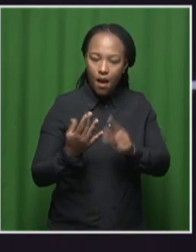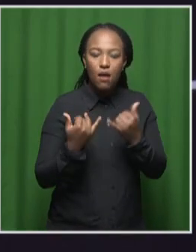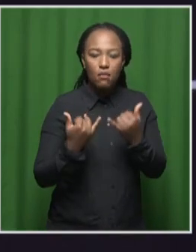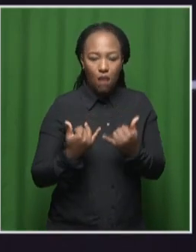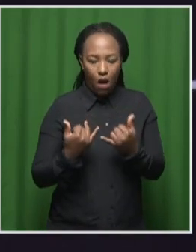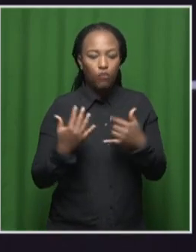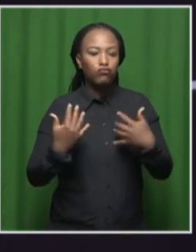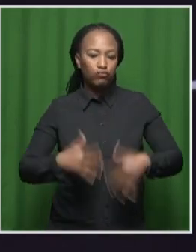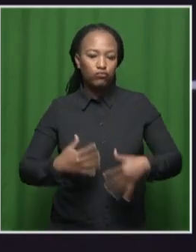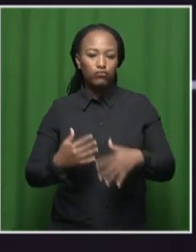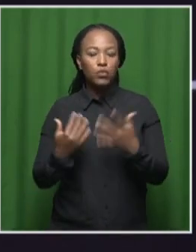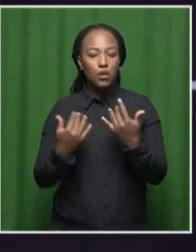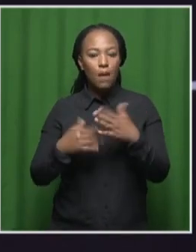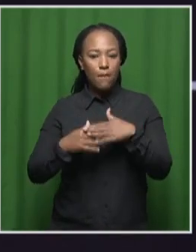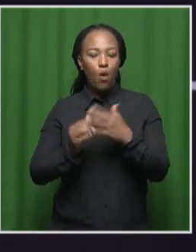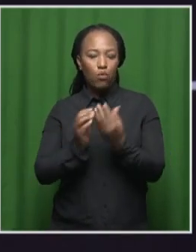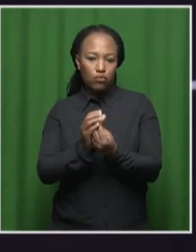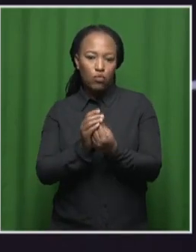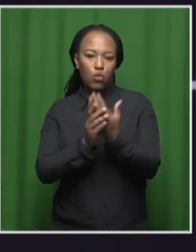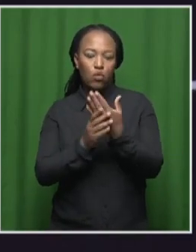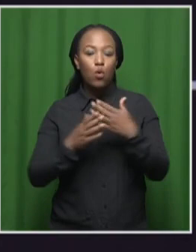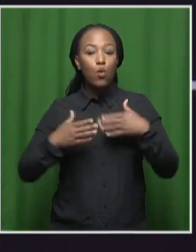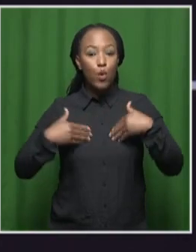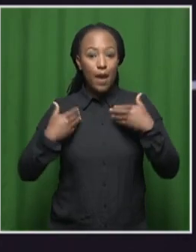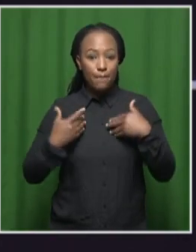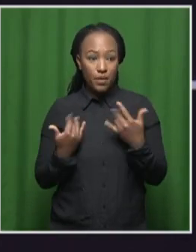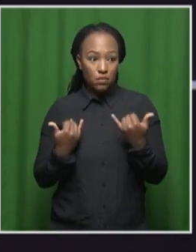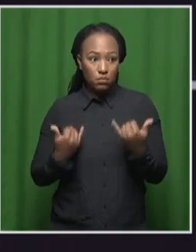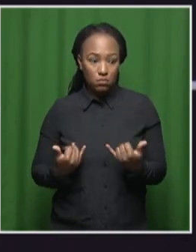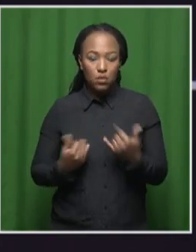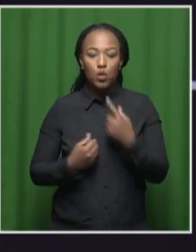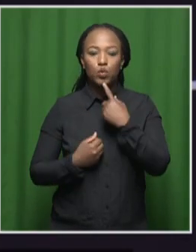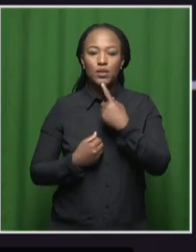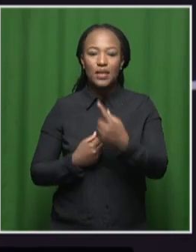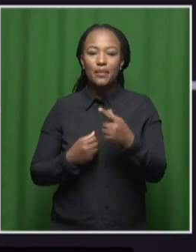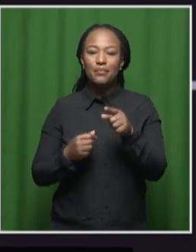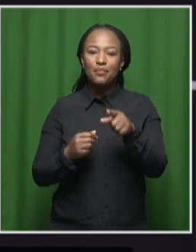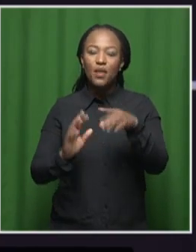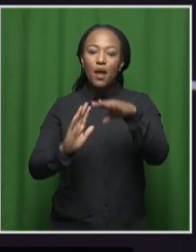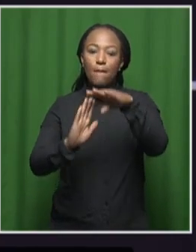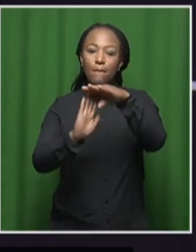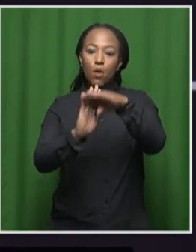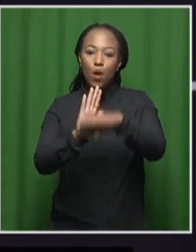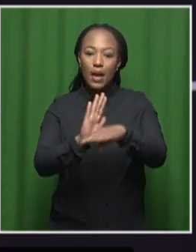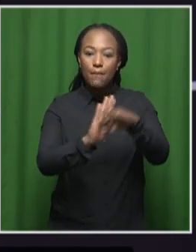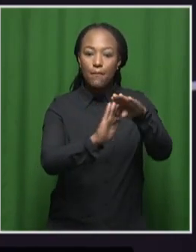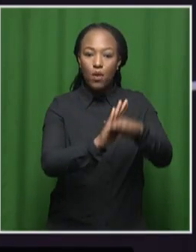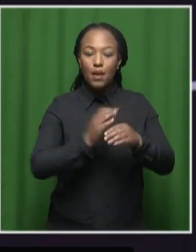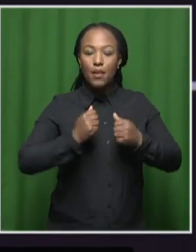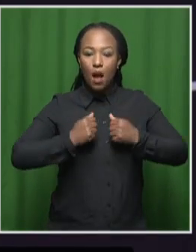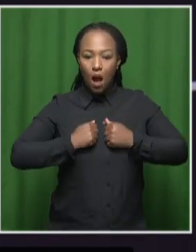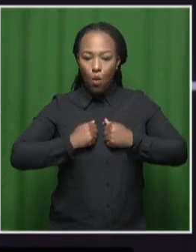to this part, because today we're happy to say that all our programs are being